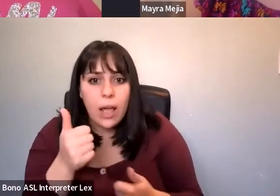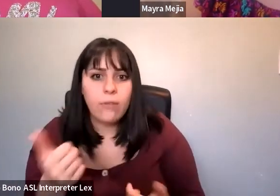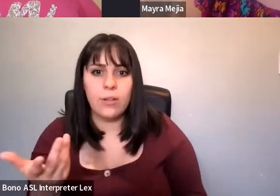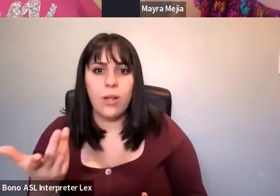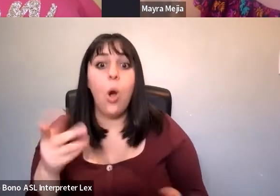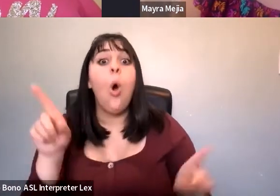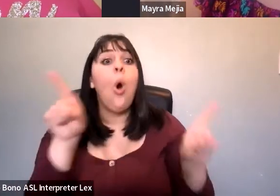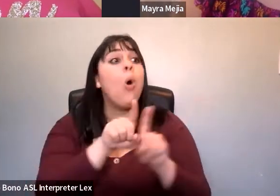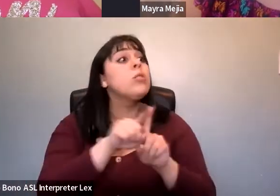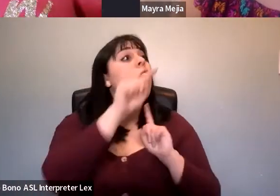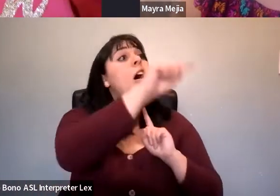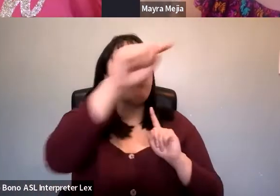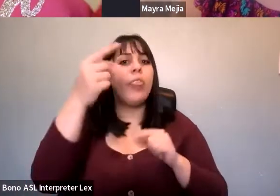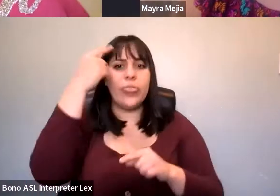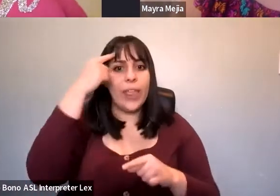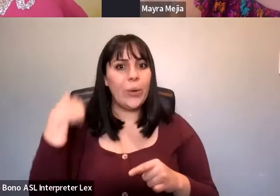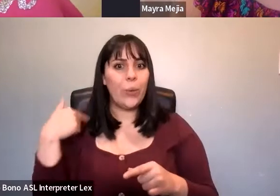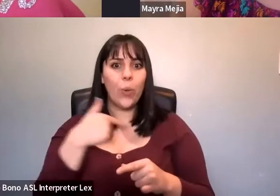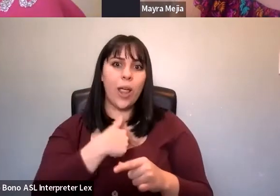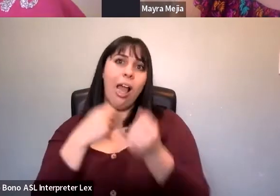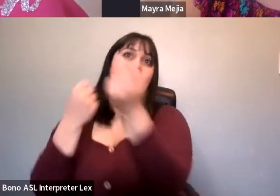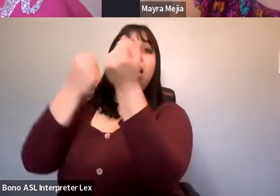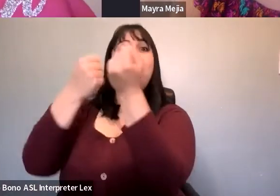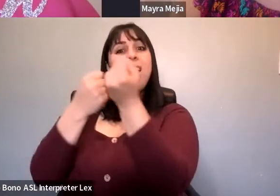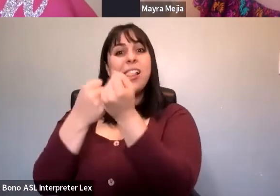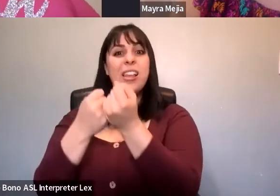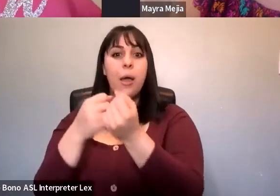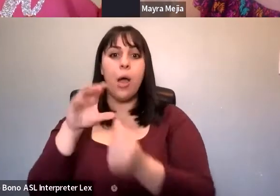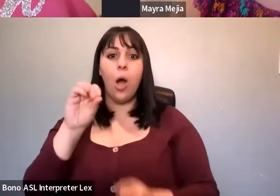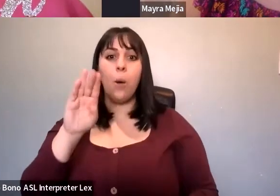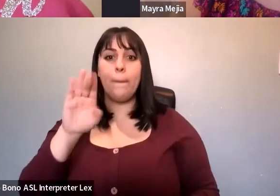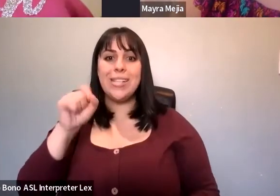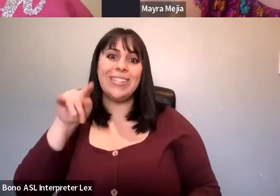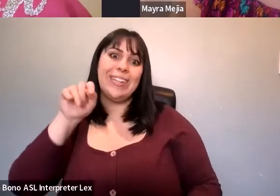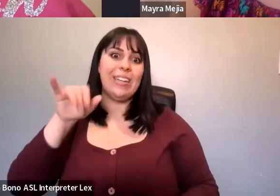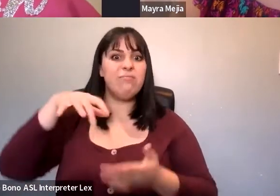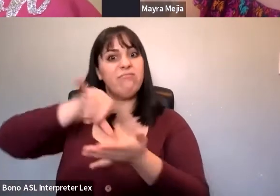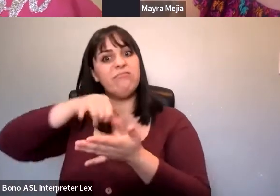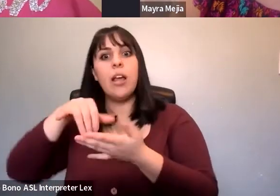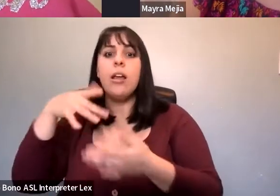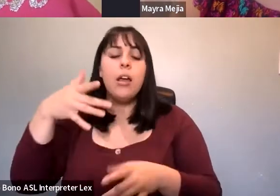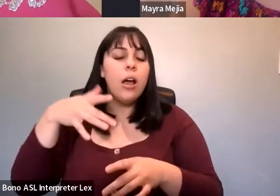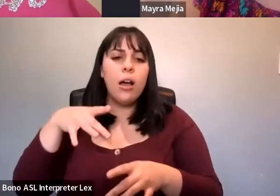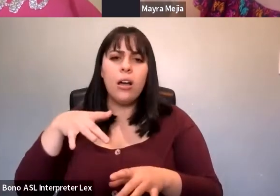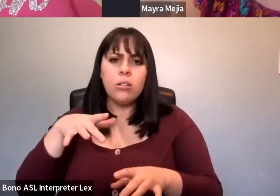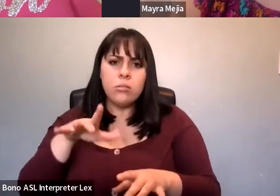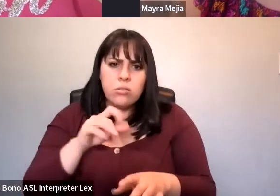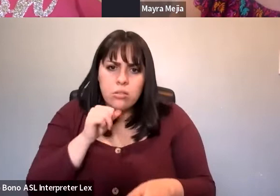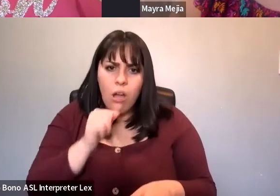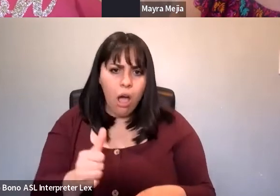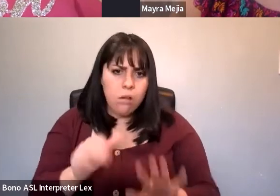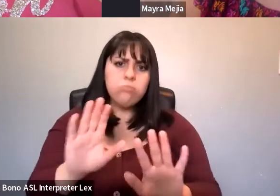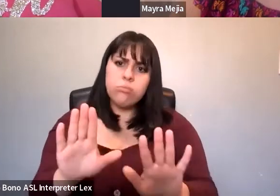obesity. We're not glorifying obesity. We're using a term that's a descriptor. Yeah. So,